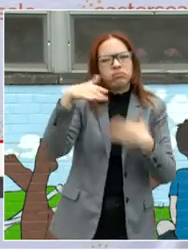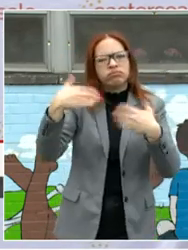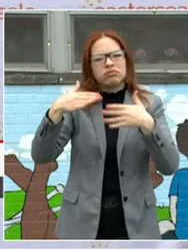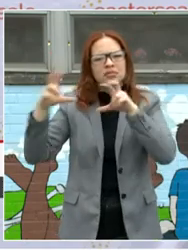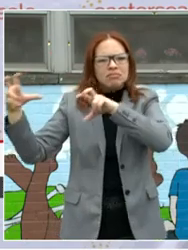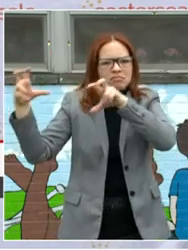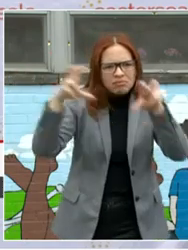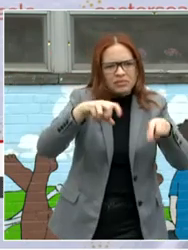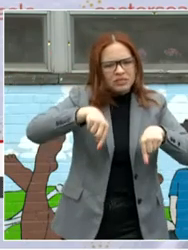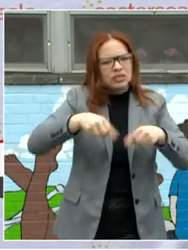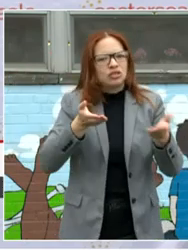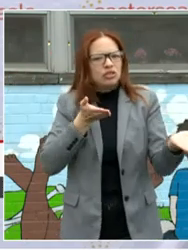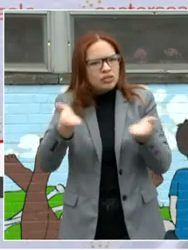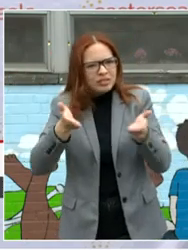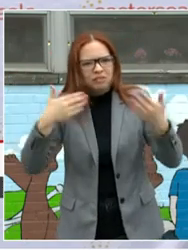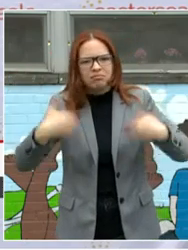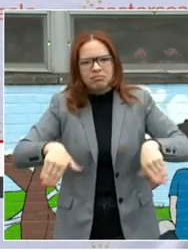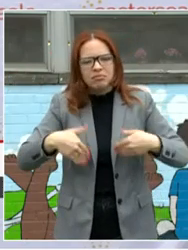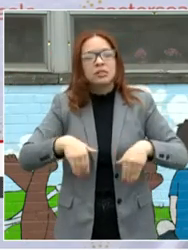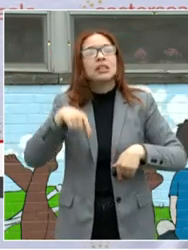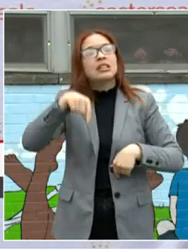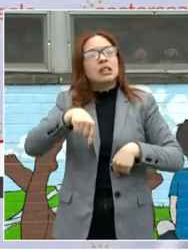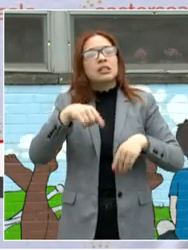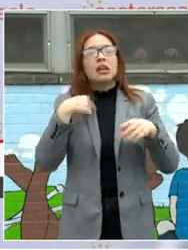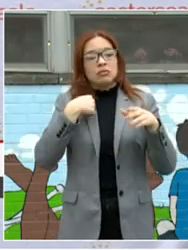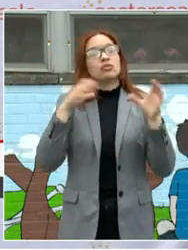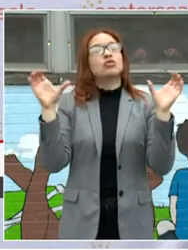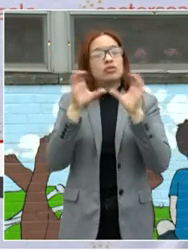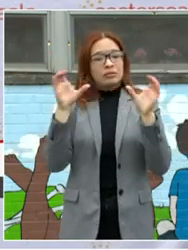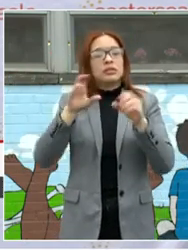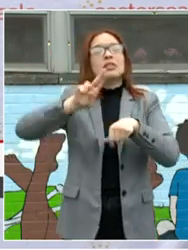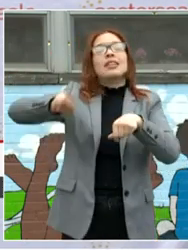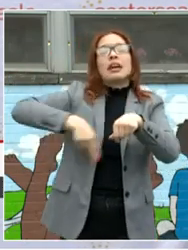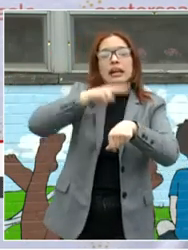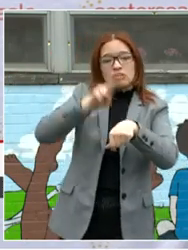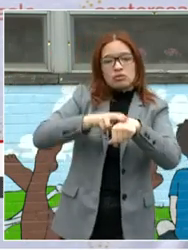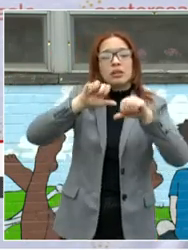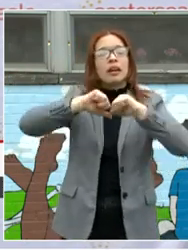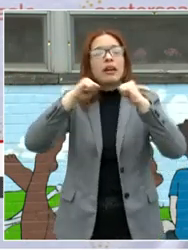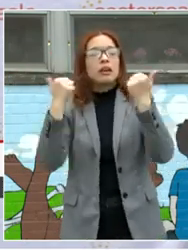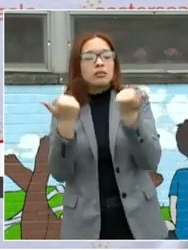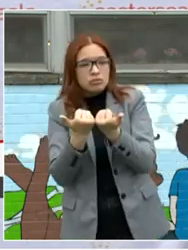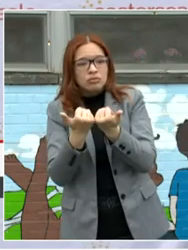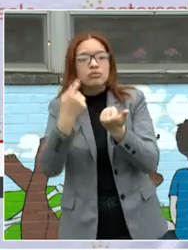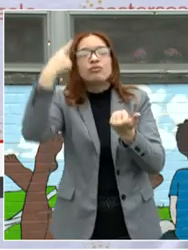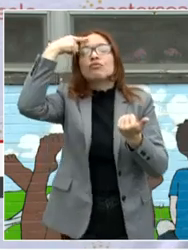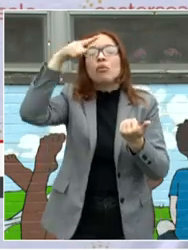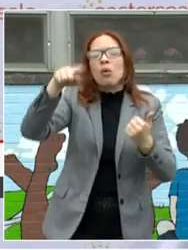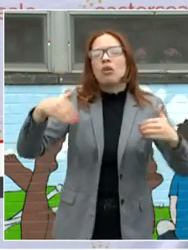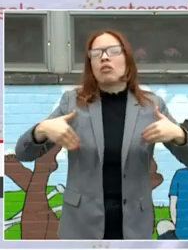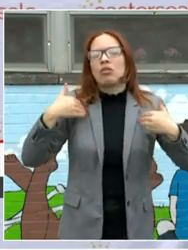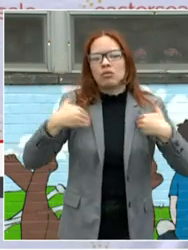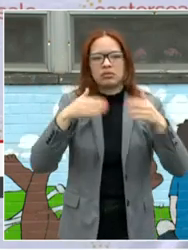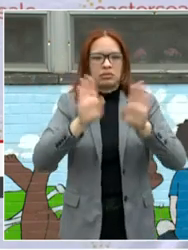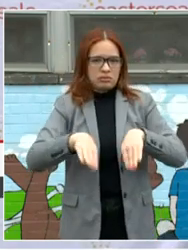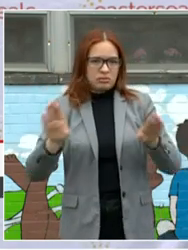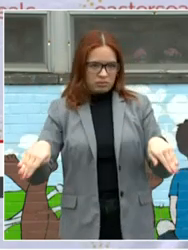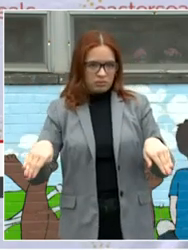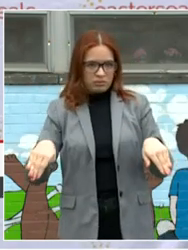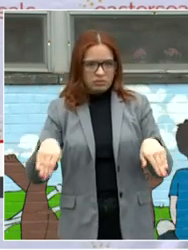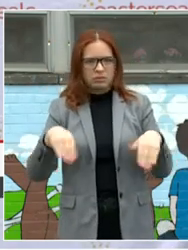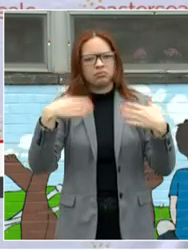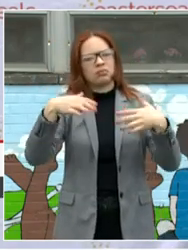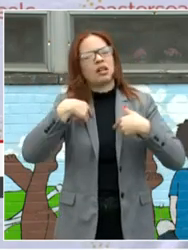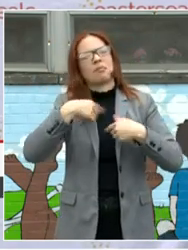to be accredited by the National Association for the Education of Young Children, a distinction of high-quality services earned by